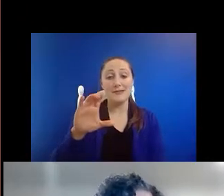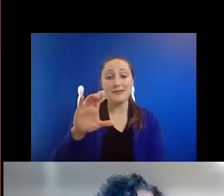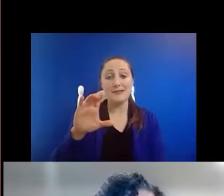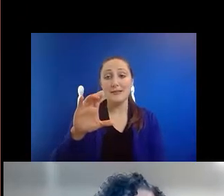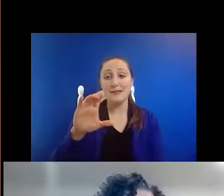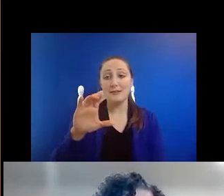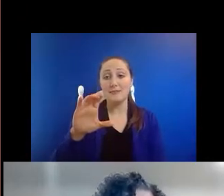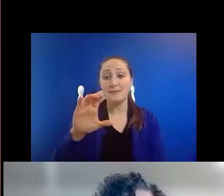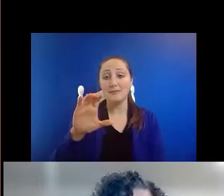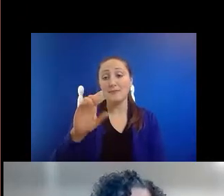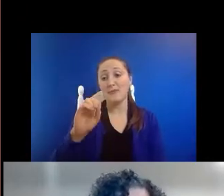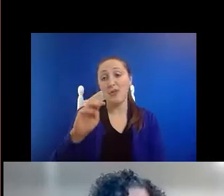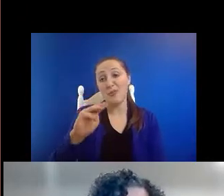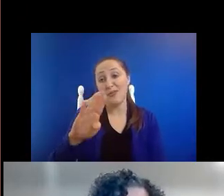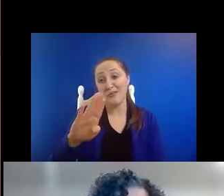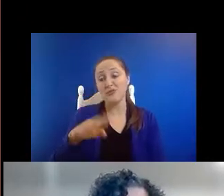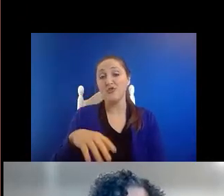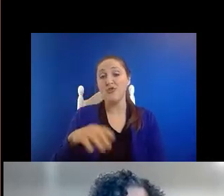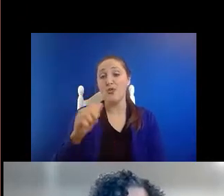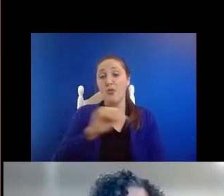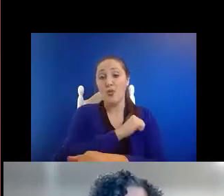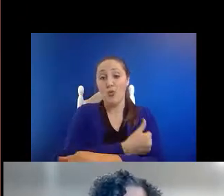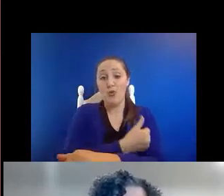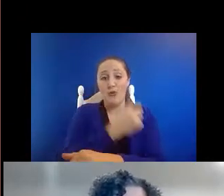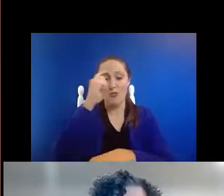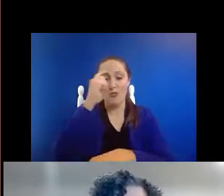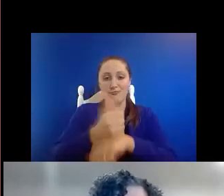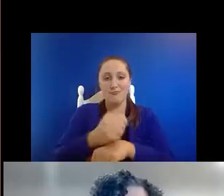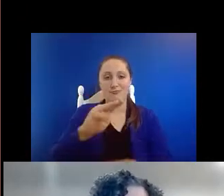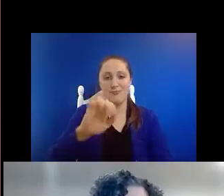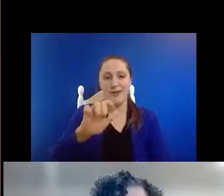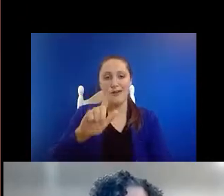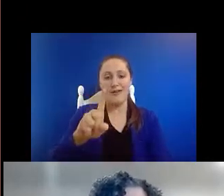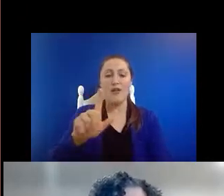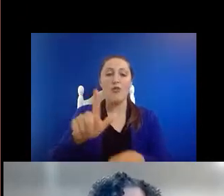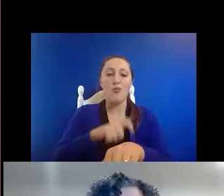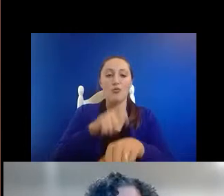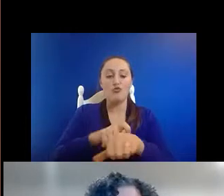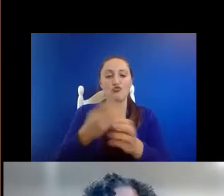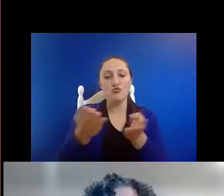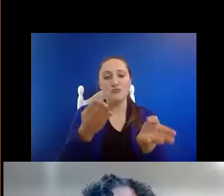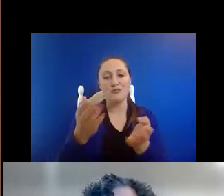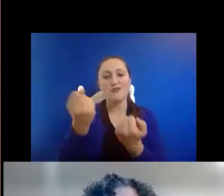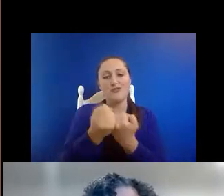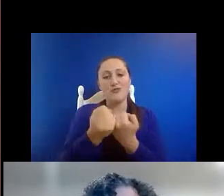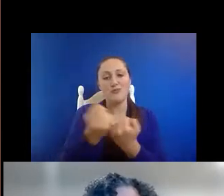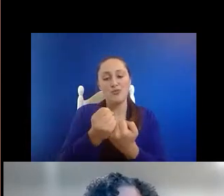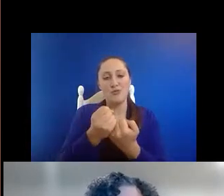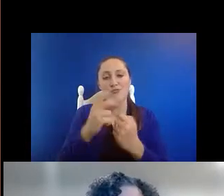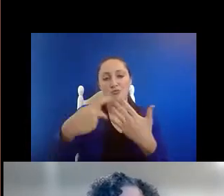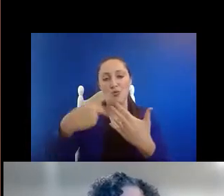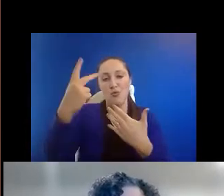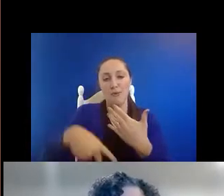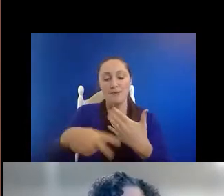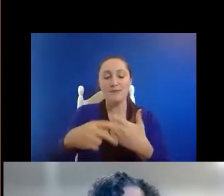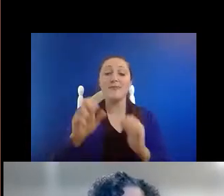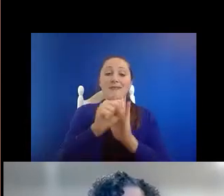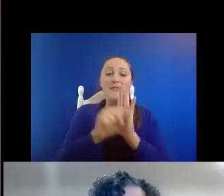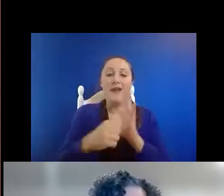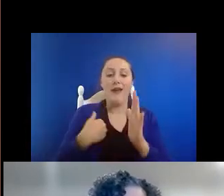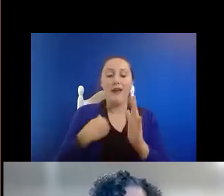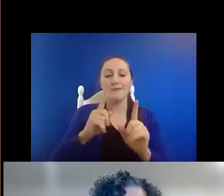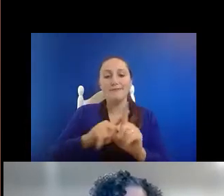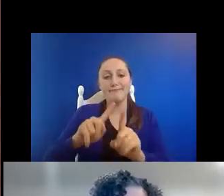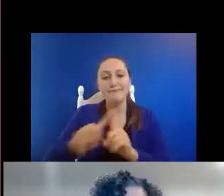to implement its Medicaid long-term services and supports program. The state is organized into regional prepaid